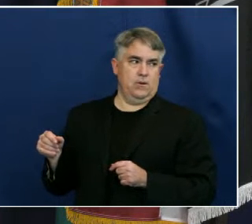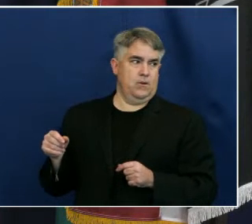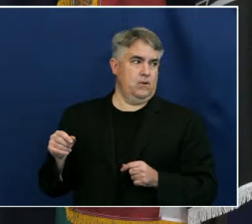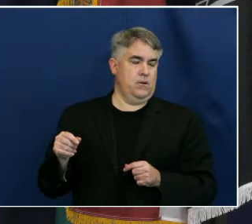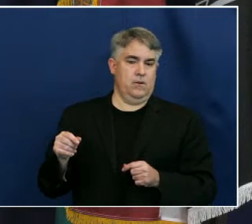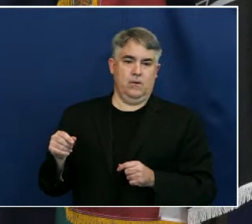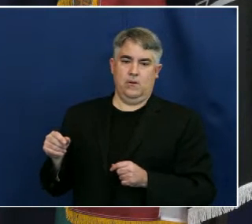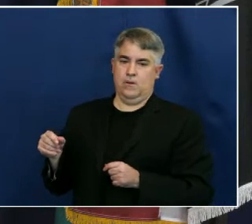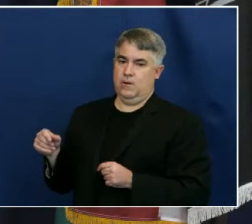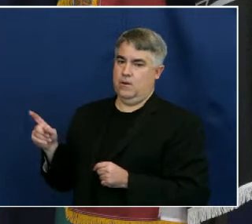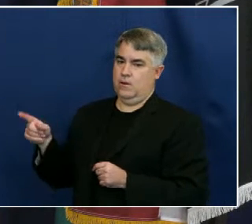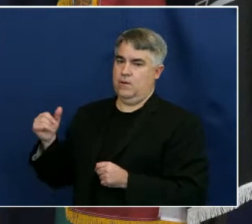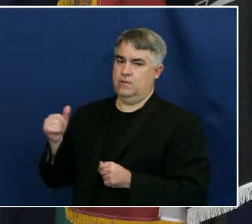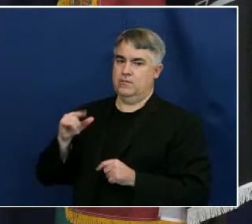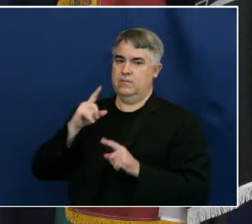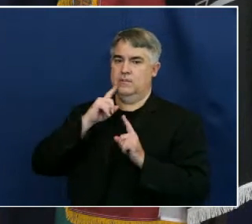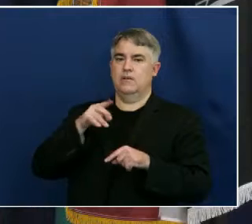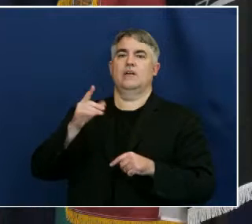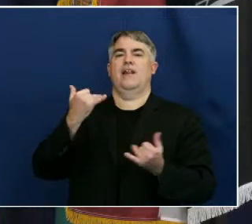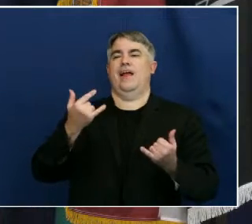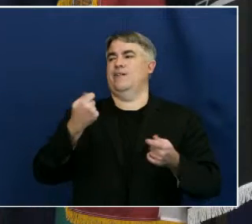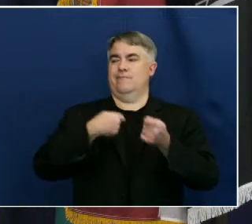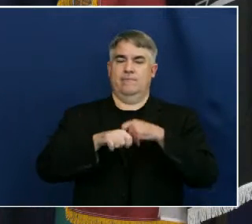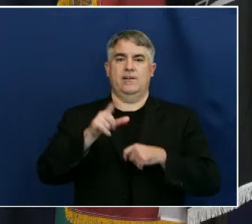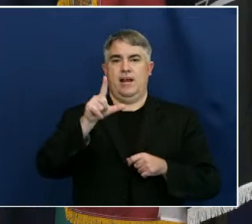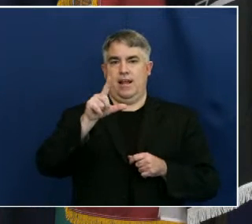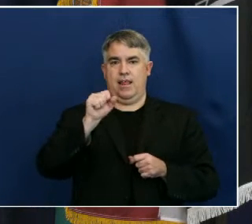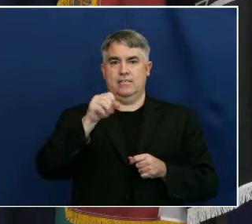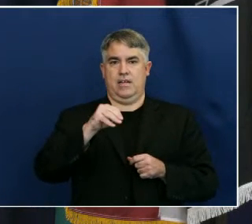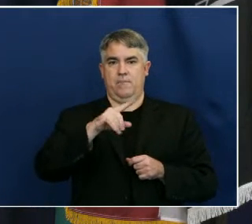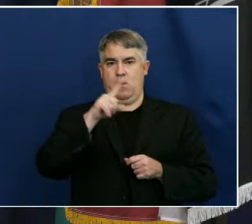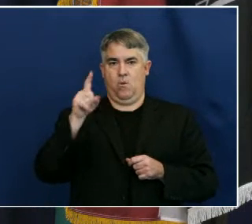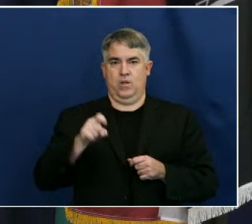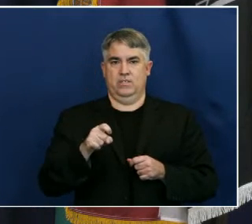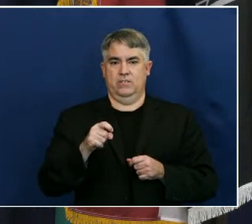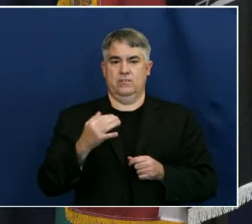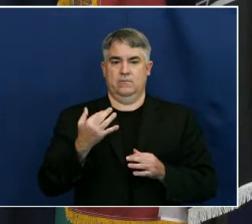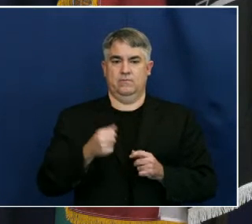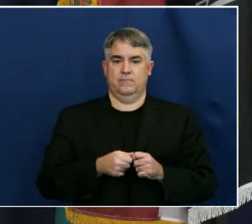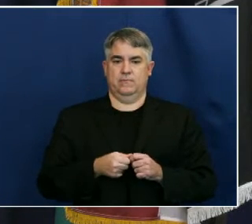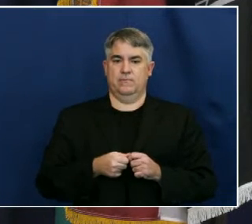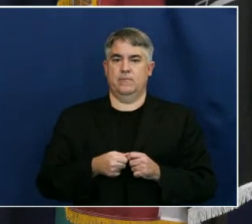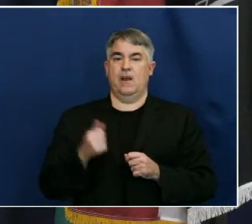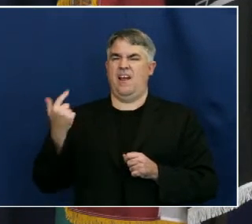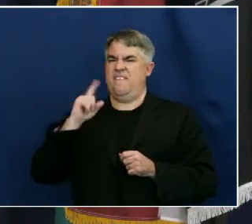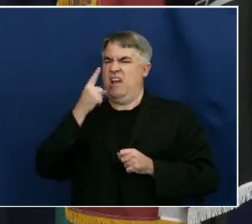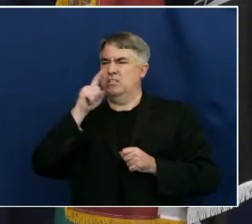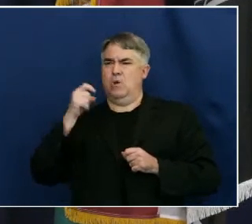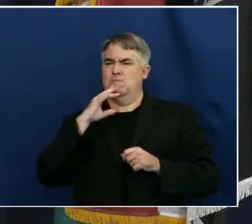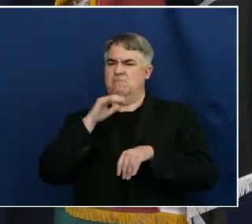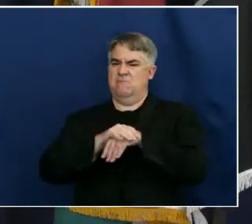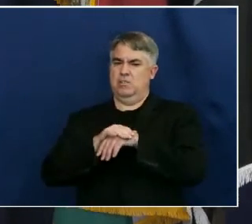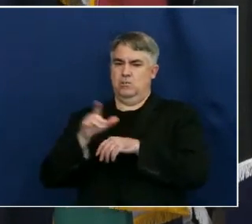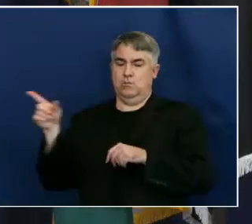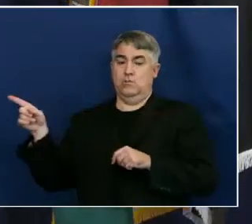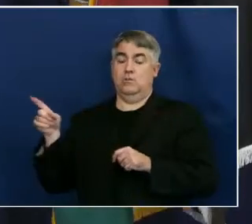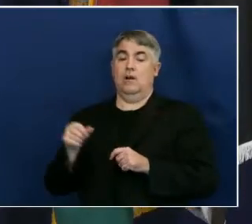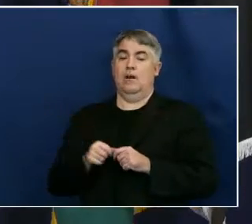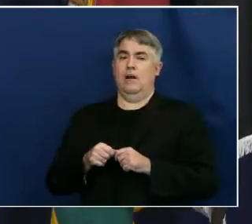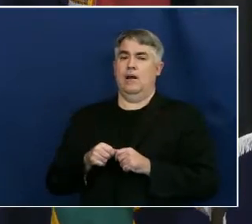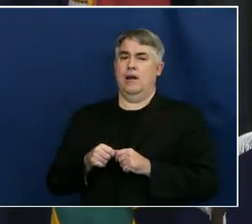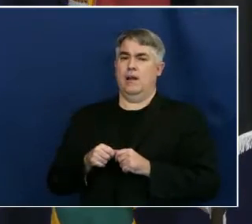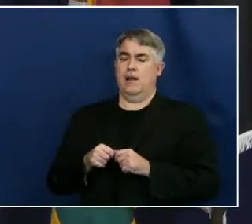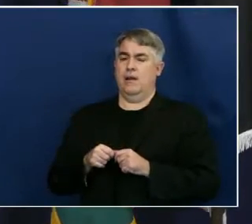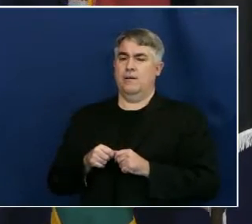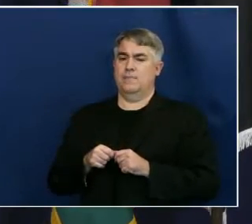answered in Spanish, please. The first question is, can you further explain who is included